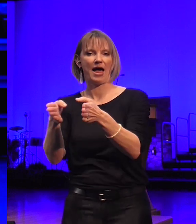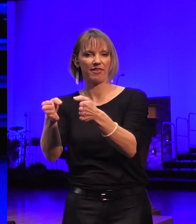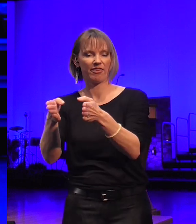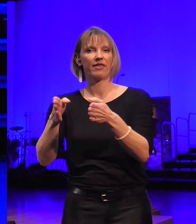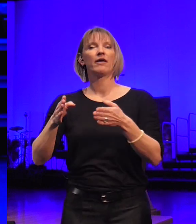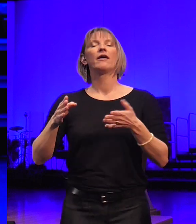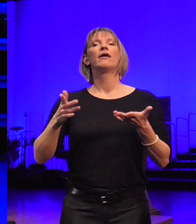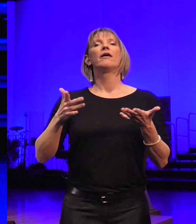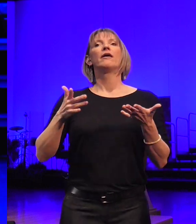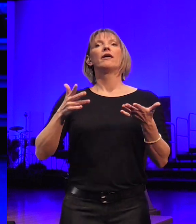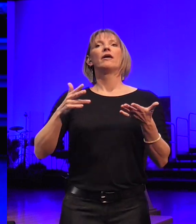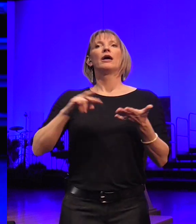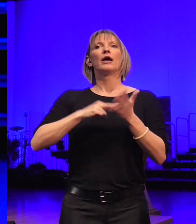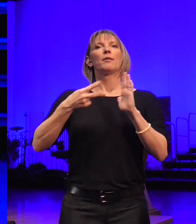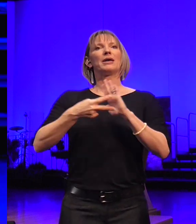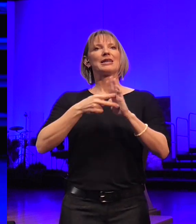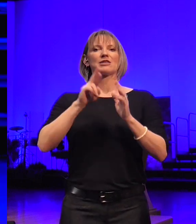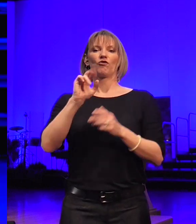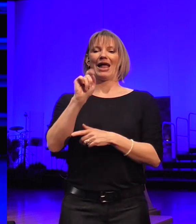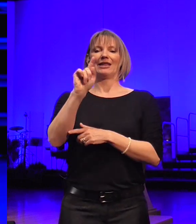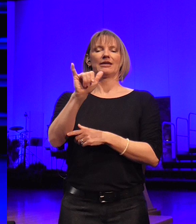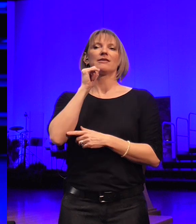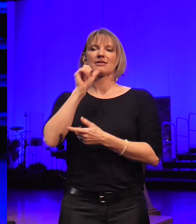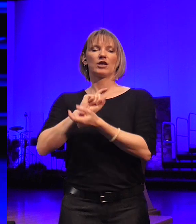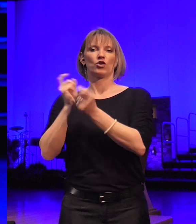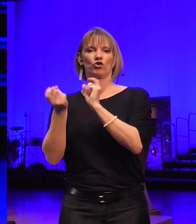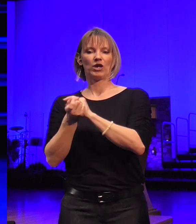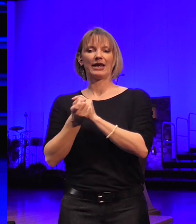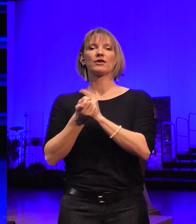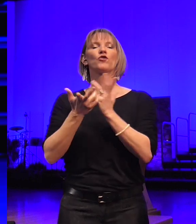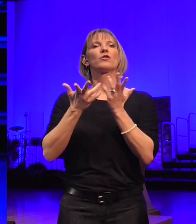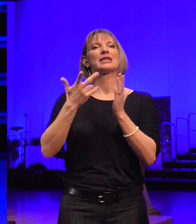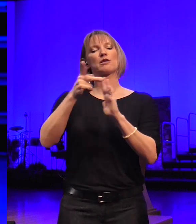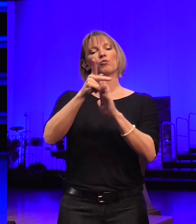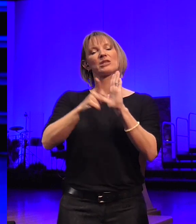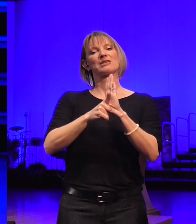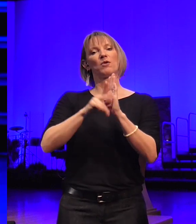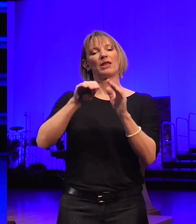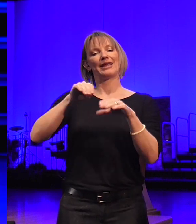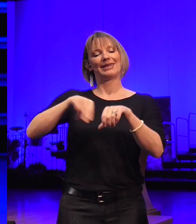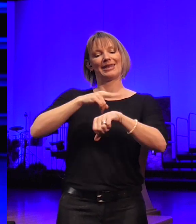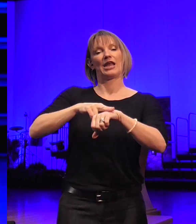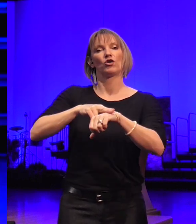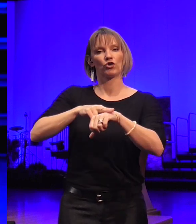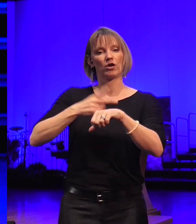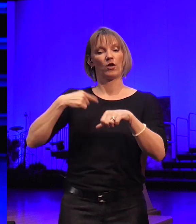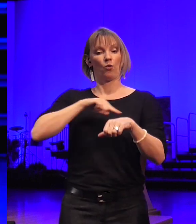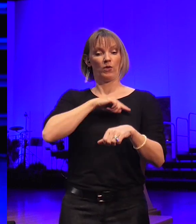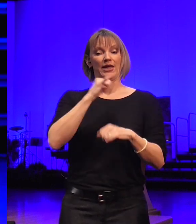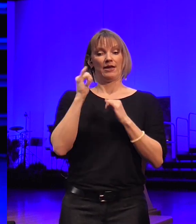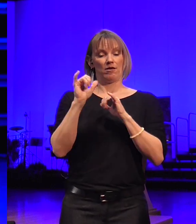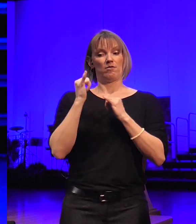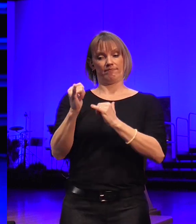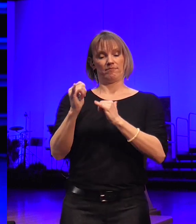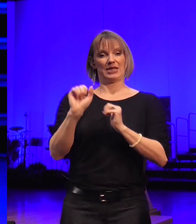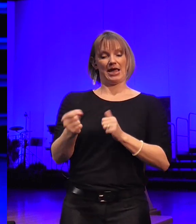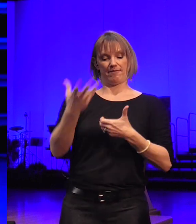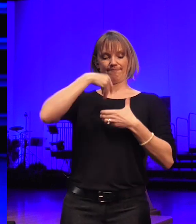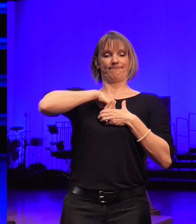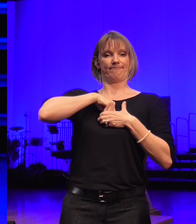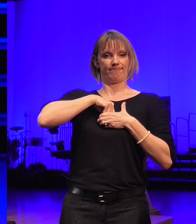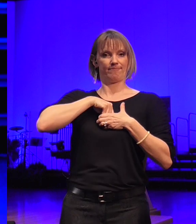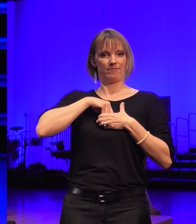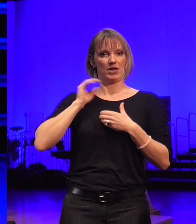changeless reality as something that's reflected best as a principle in nature that we too can embody and keep with in our own